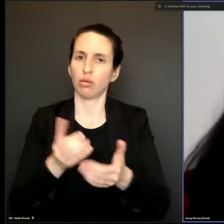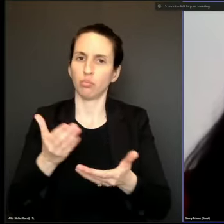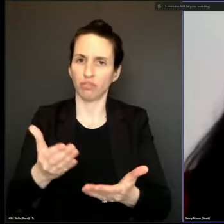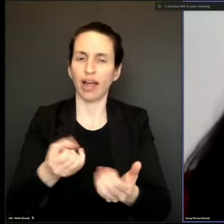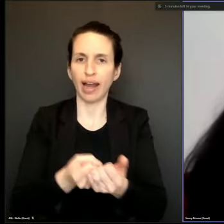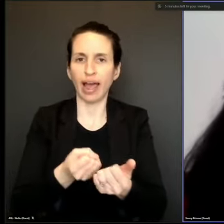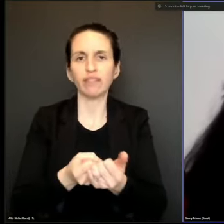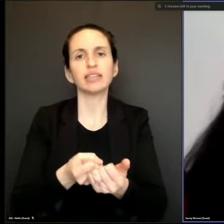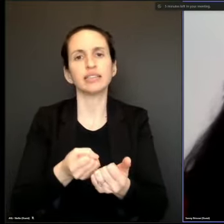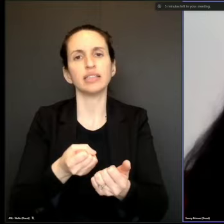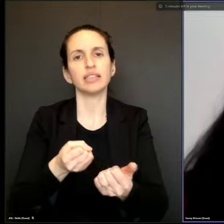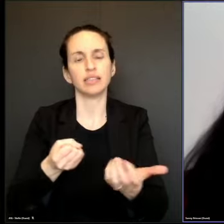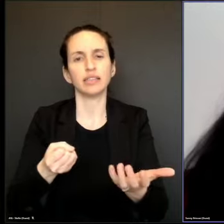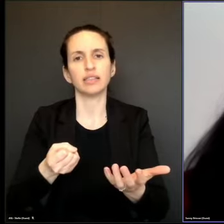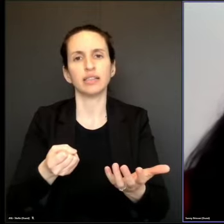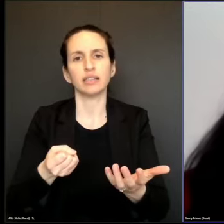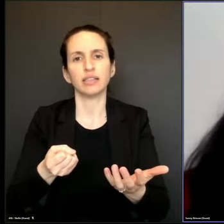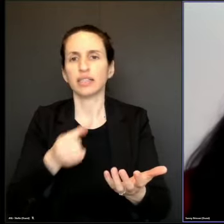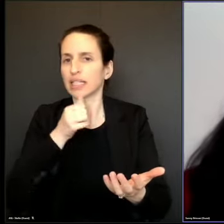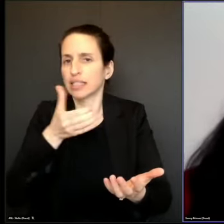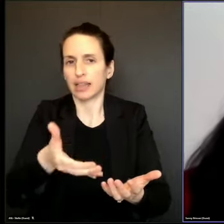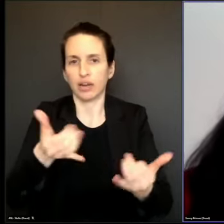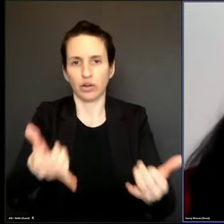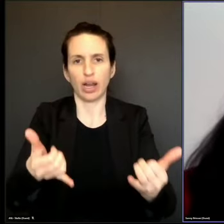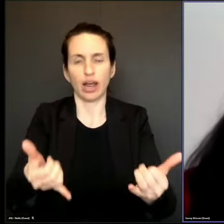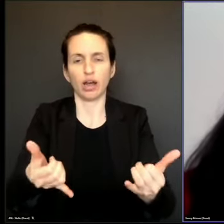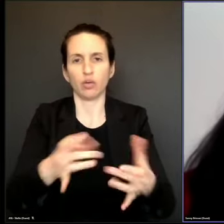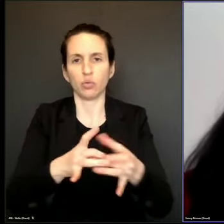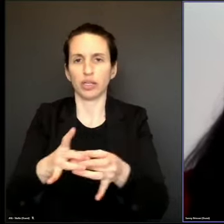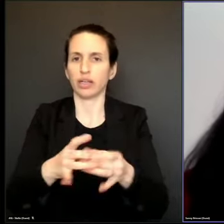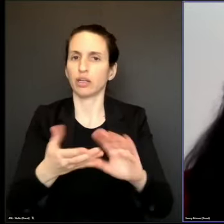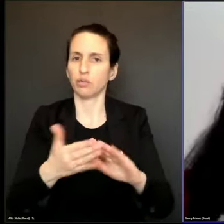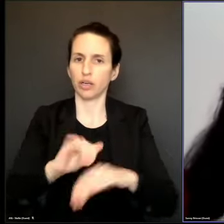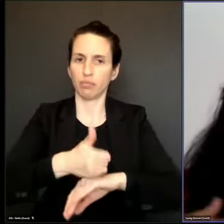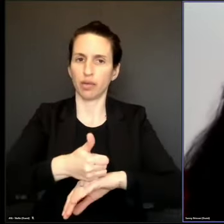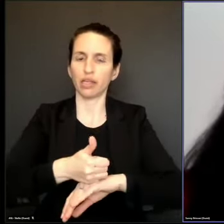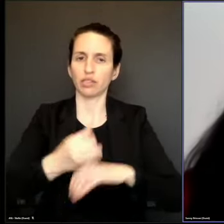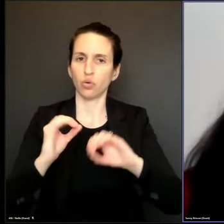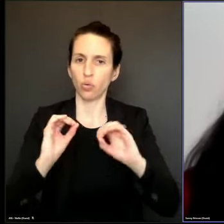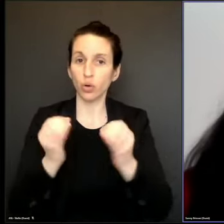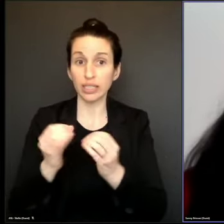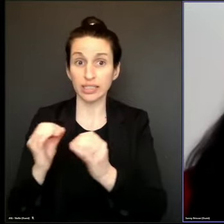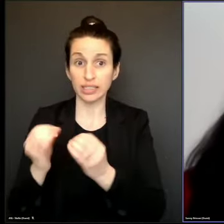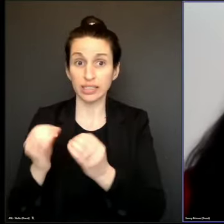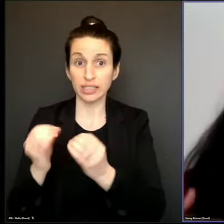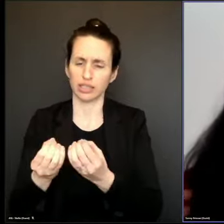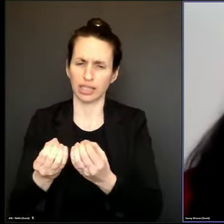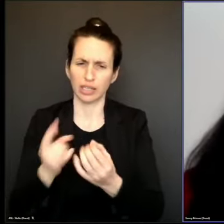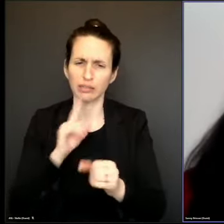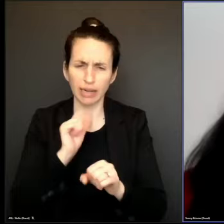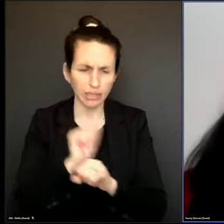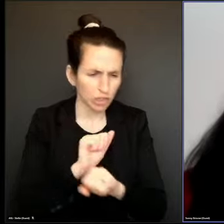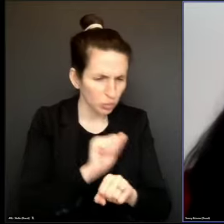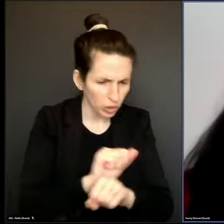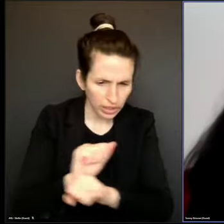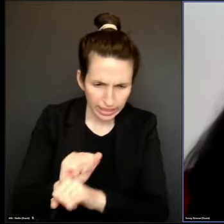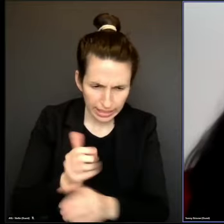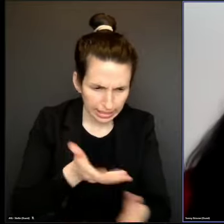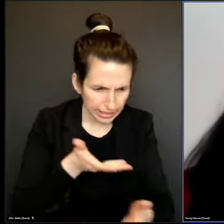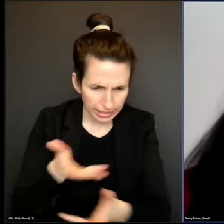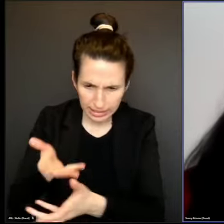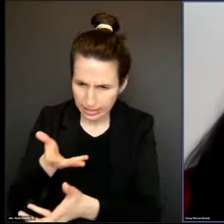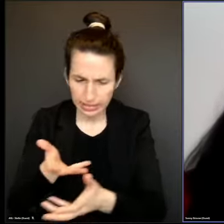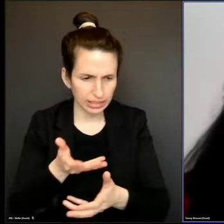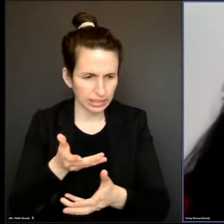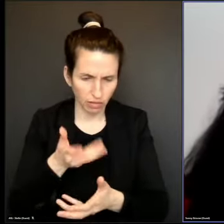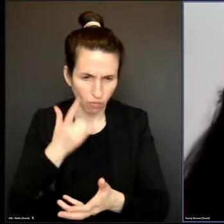in existence right now when it comes to the community-based organizations that are working boots on the ground in support of peer support and